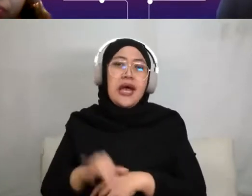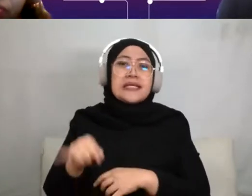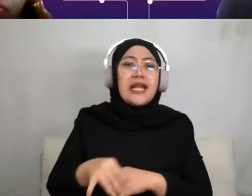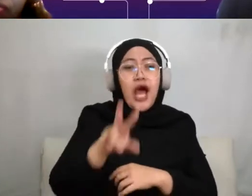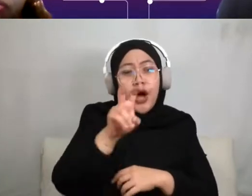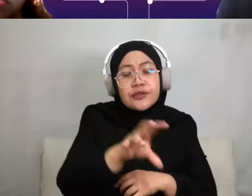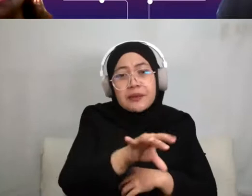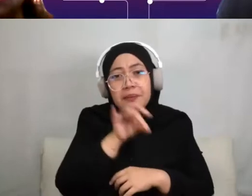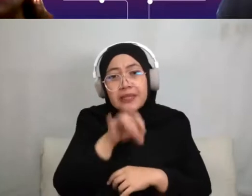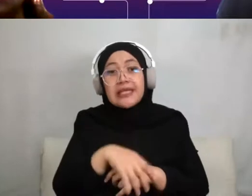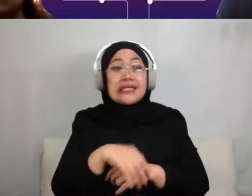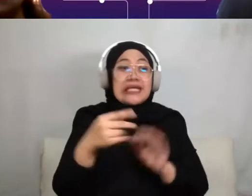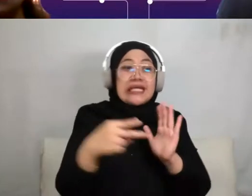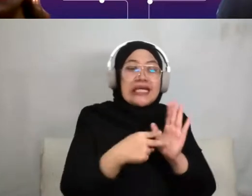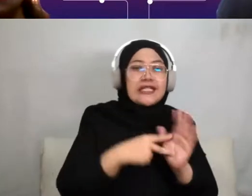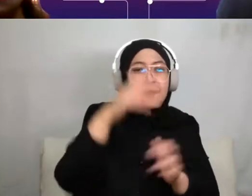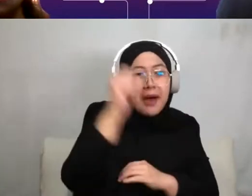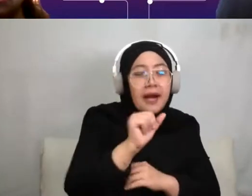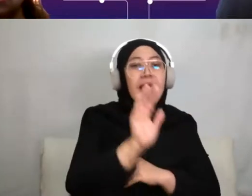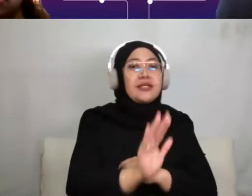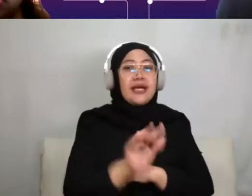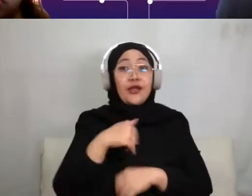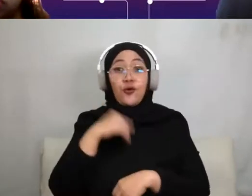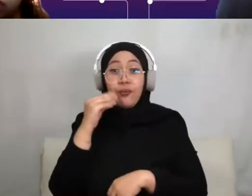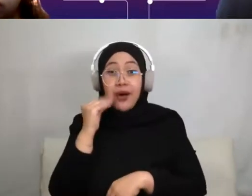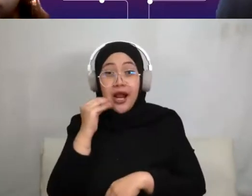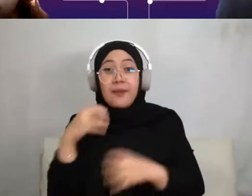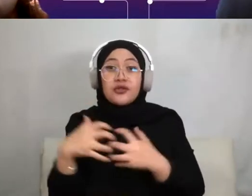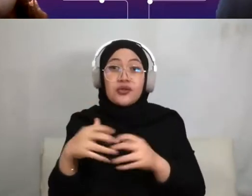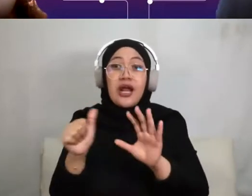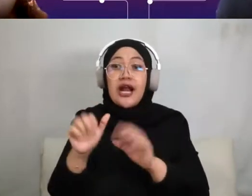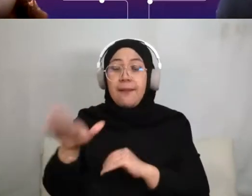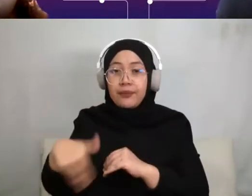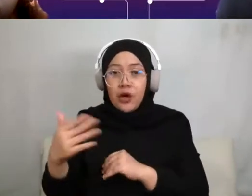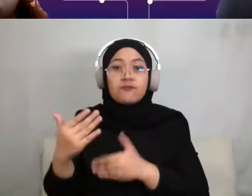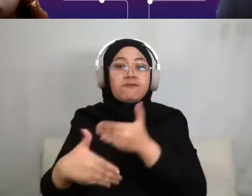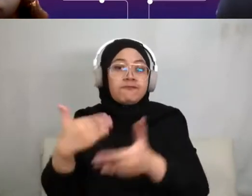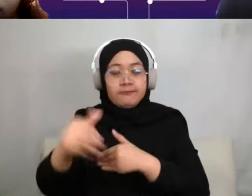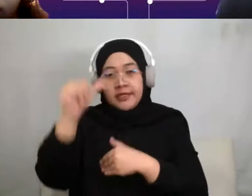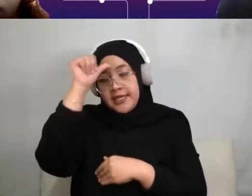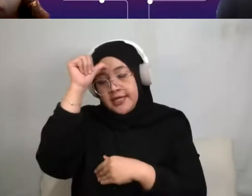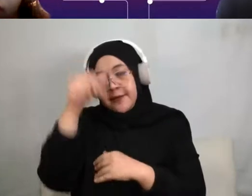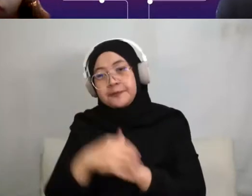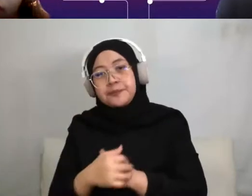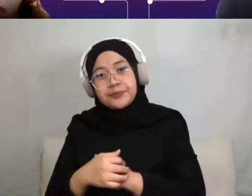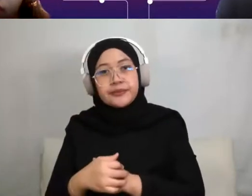last 6 years operations of electric buses in India, and having operated around